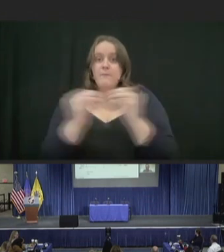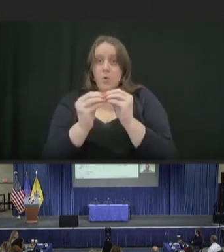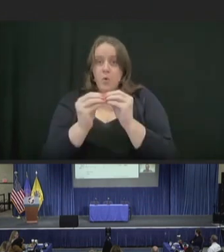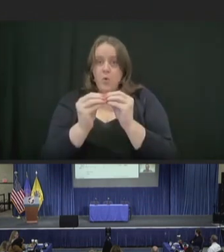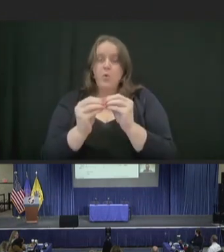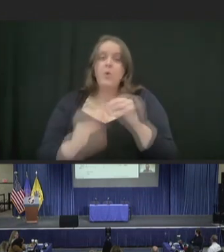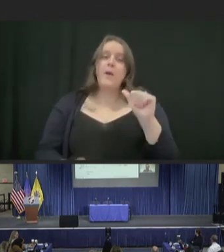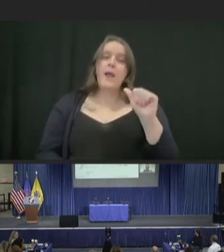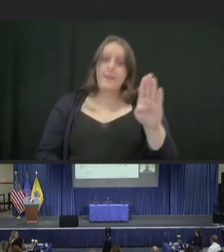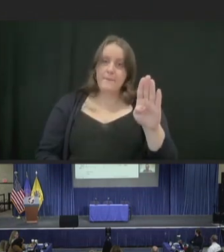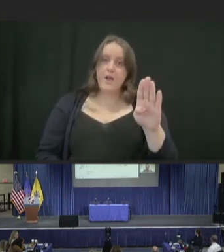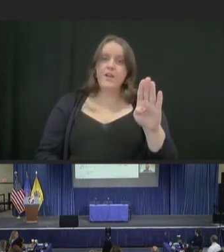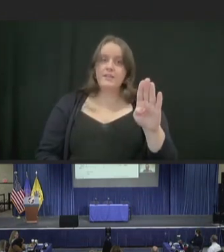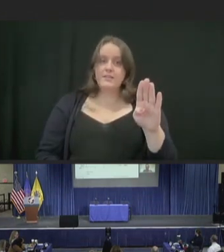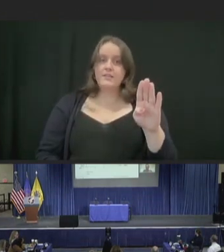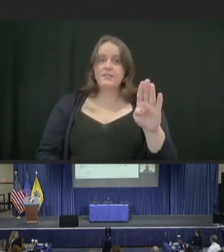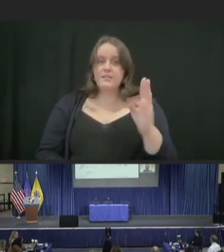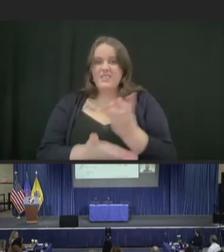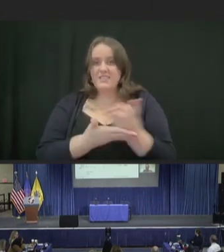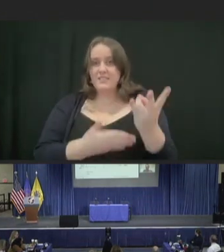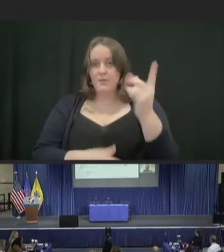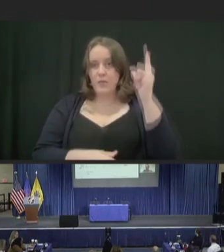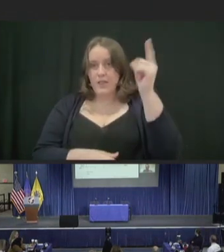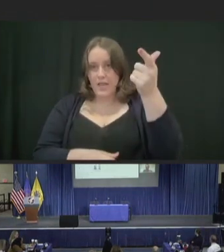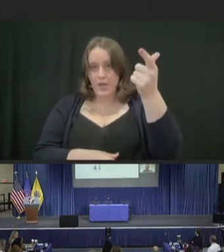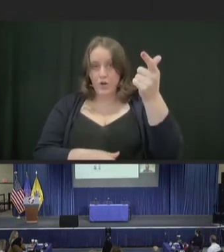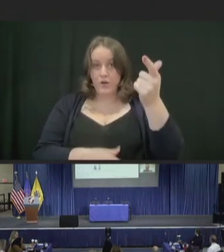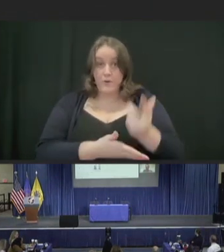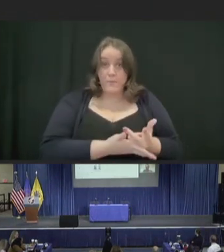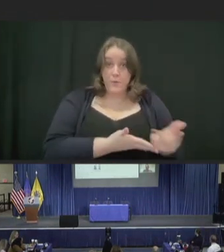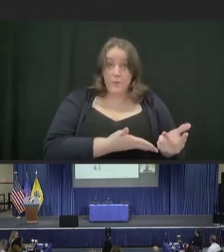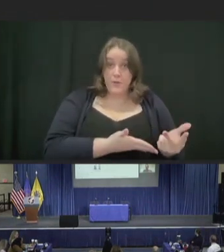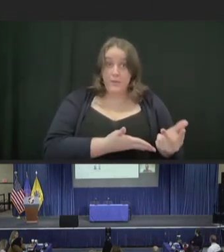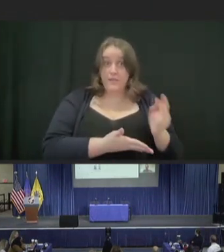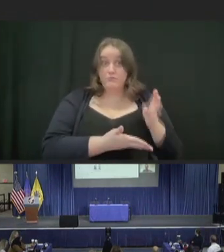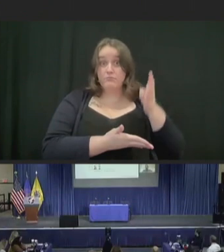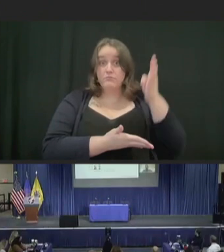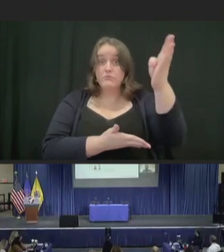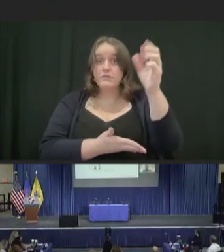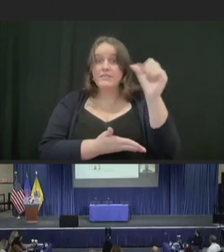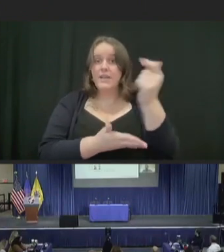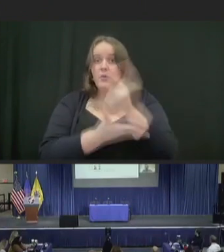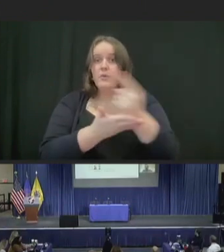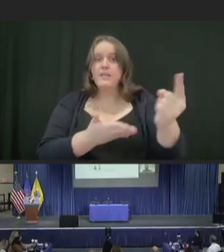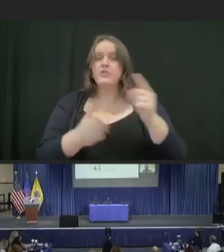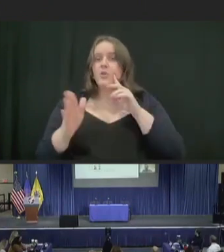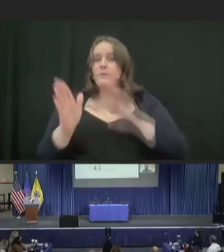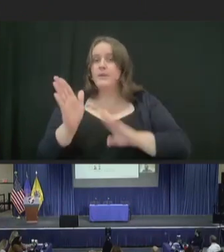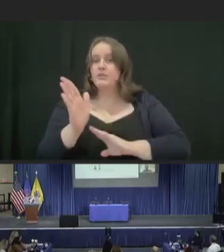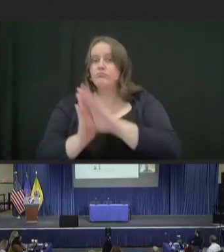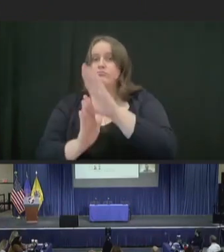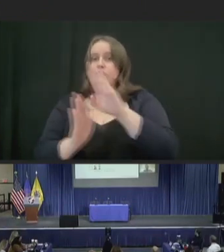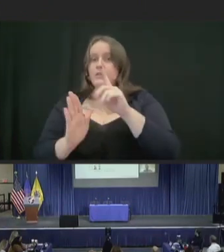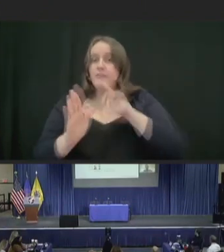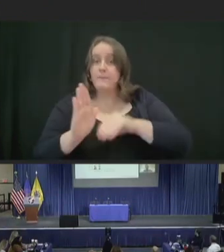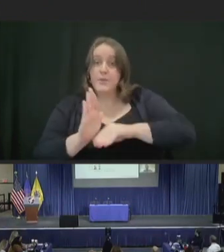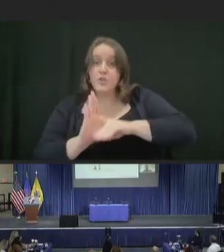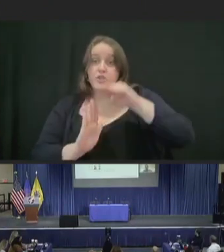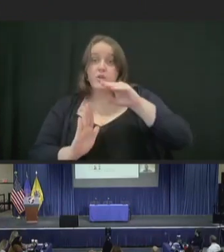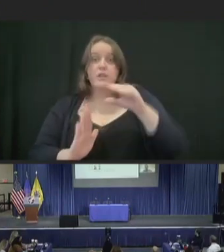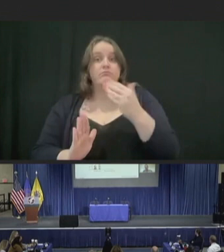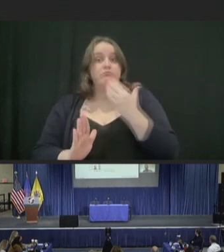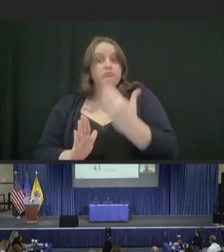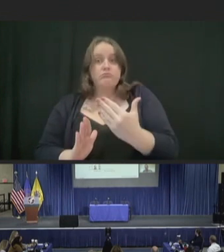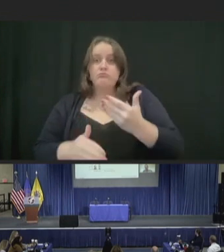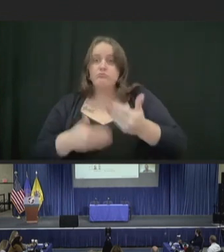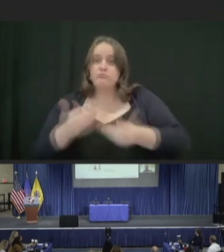their affinity maturation is going very well. And just the last thing I'm going to say is that,